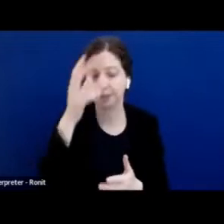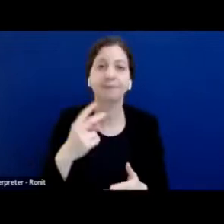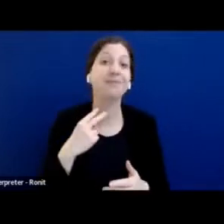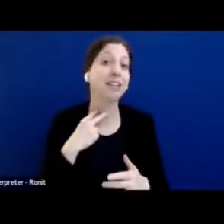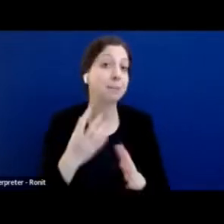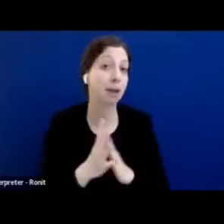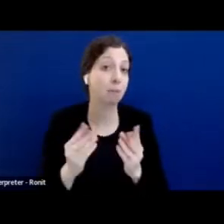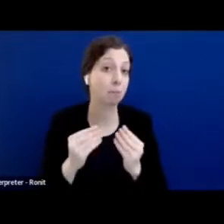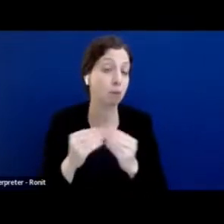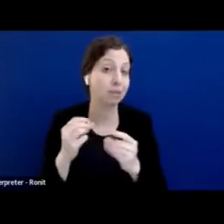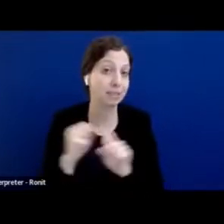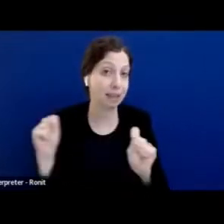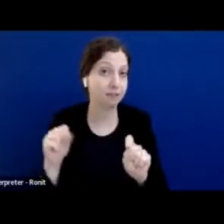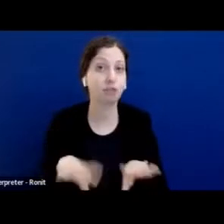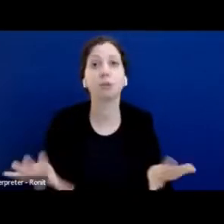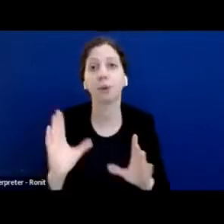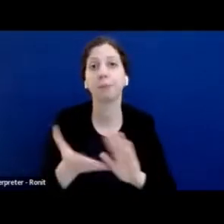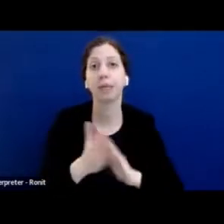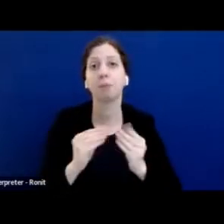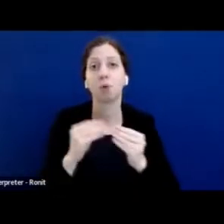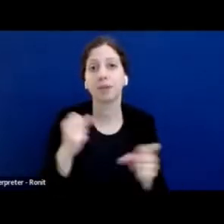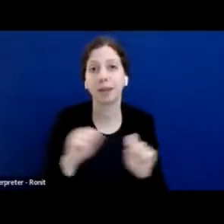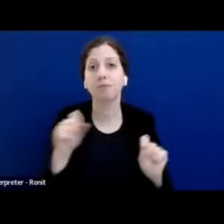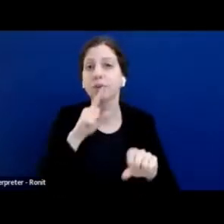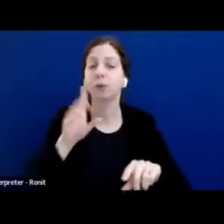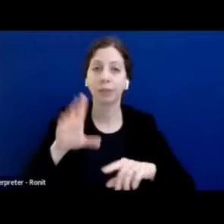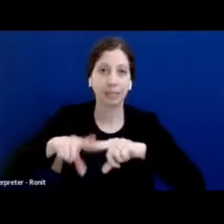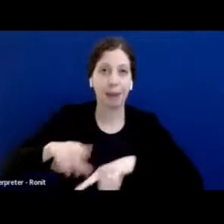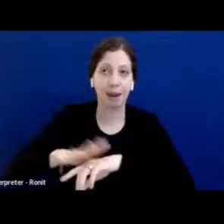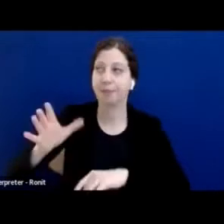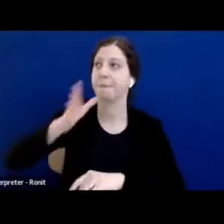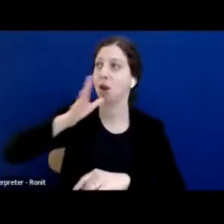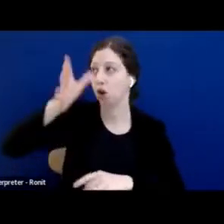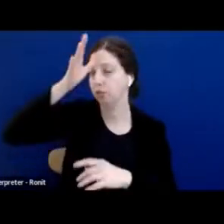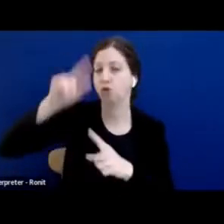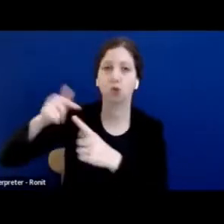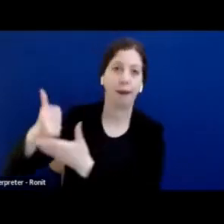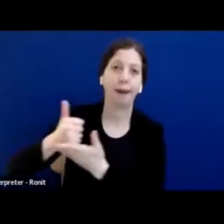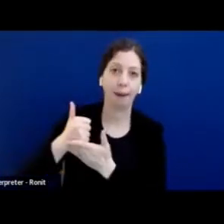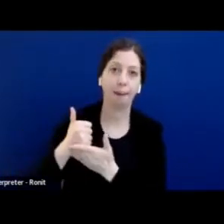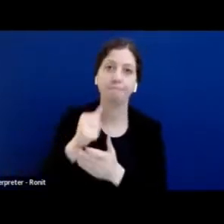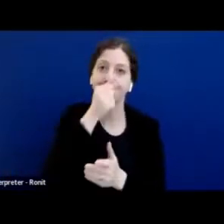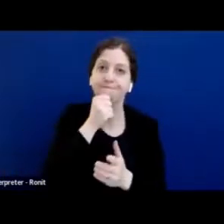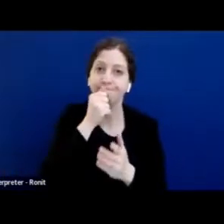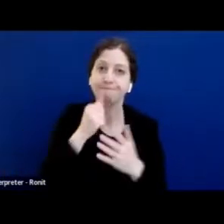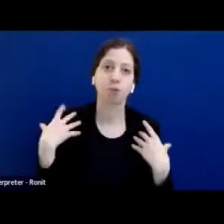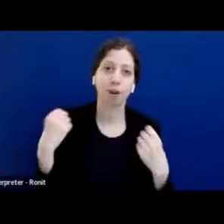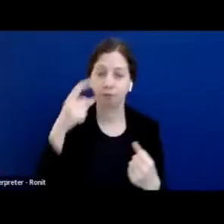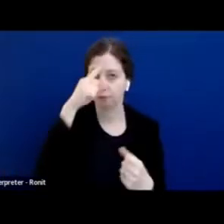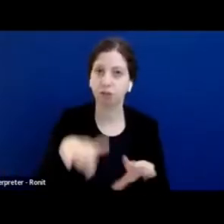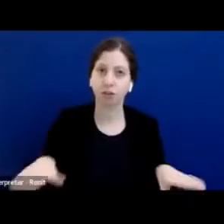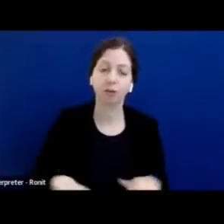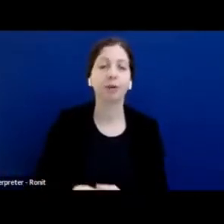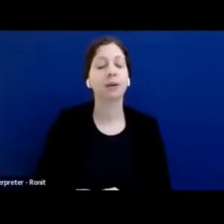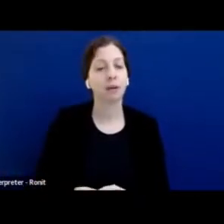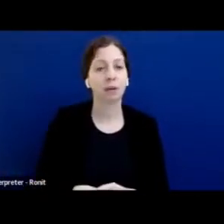can be more safe, and they will really depend on that parent to help them in their resilience and recovery for children. So in